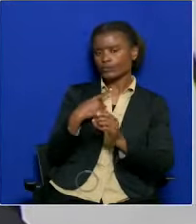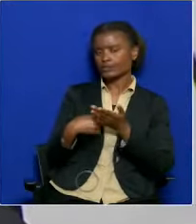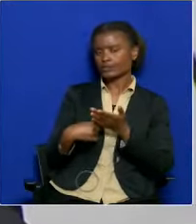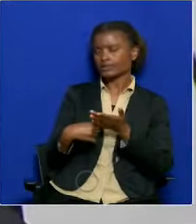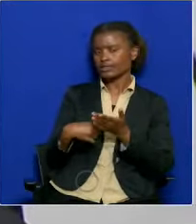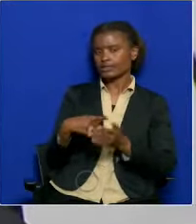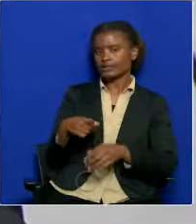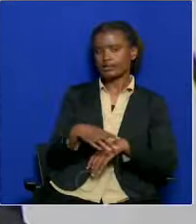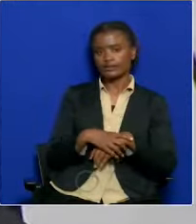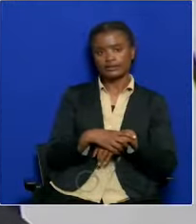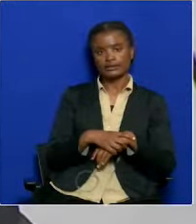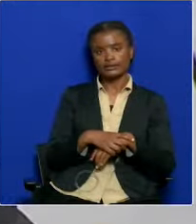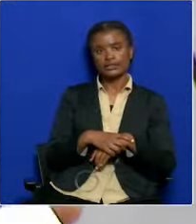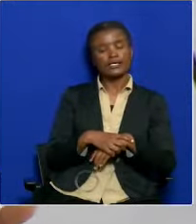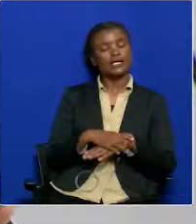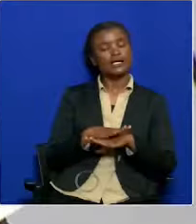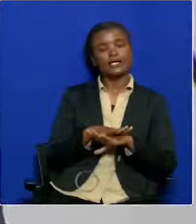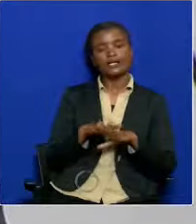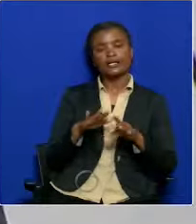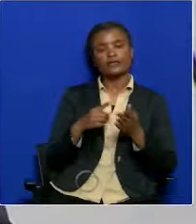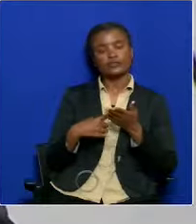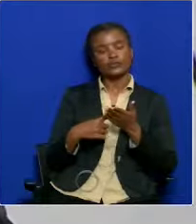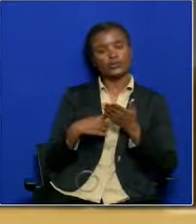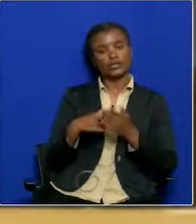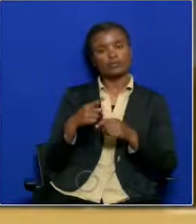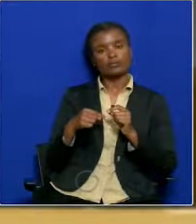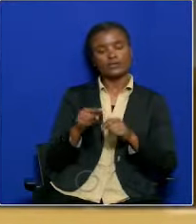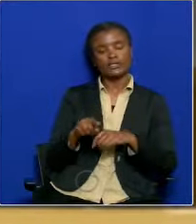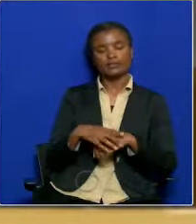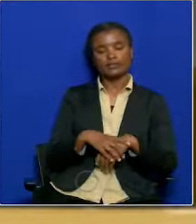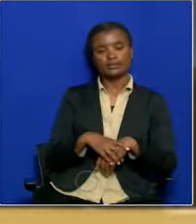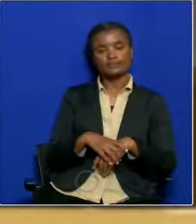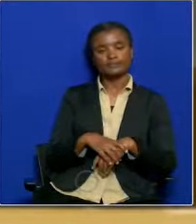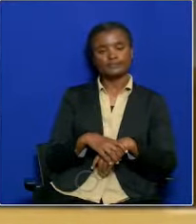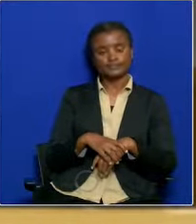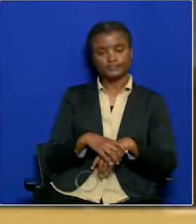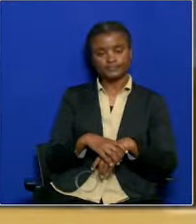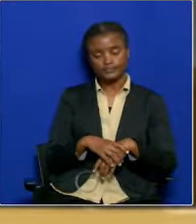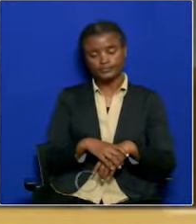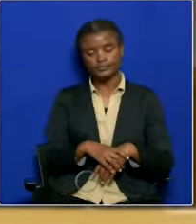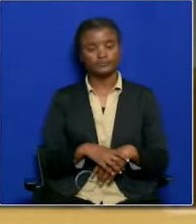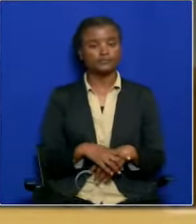We didn't even talk about that. Yeah, it's unbelievable